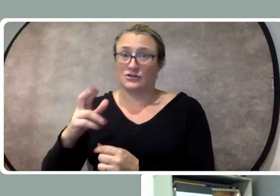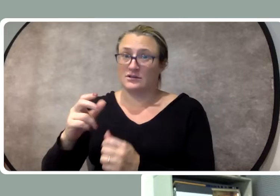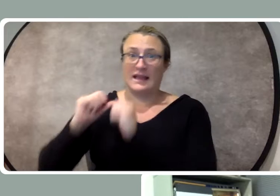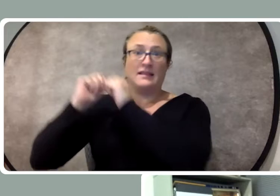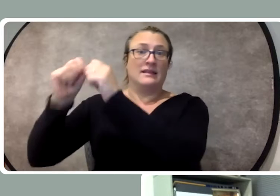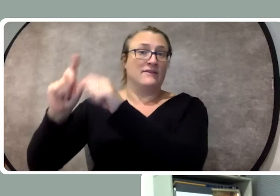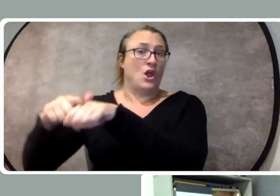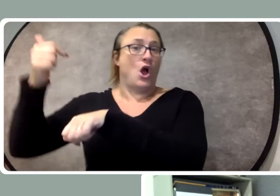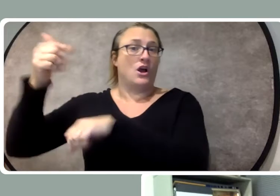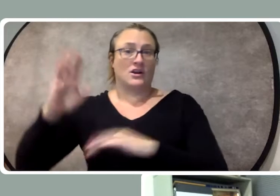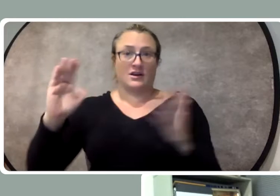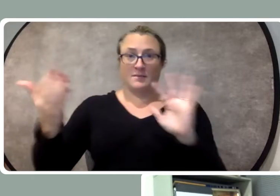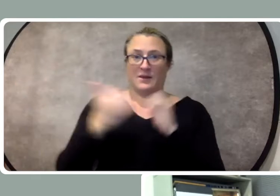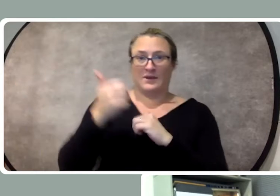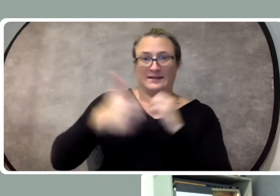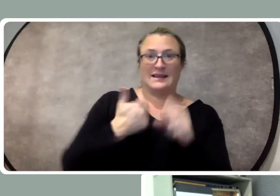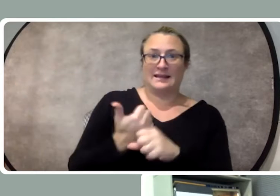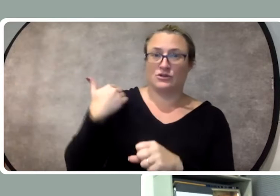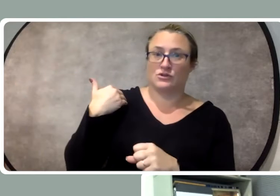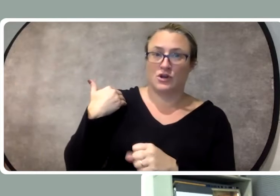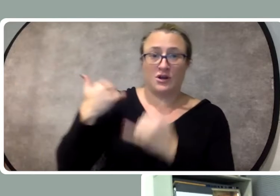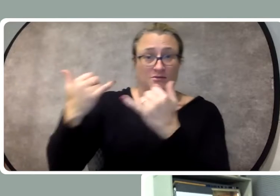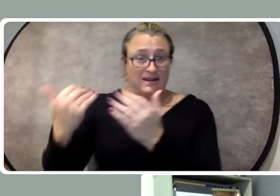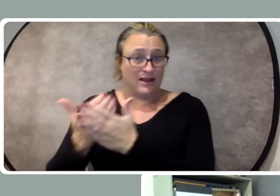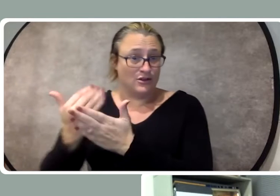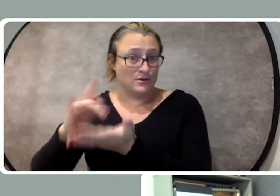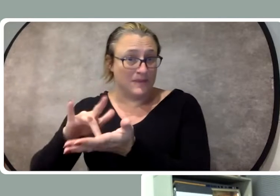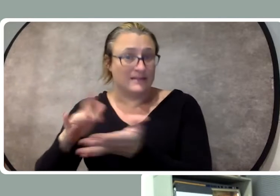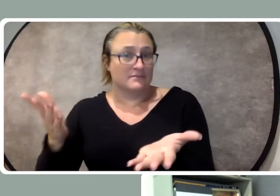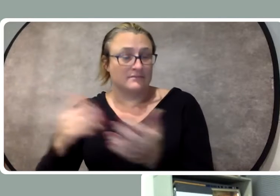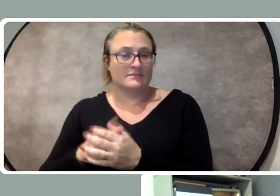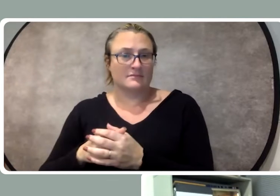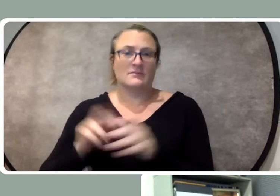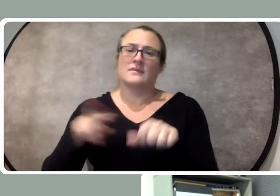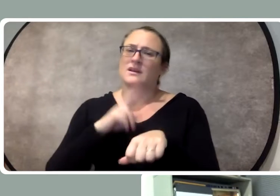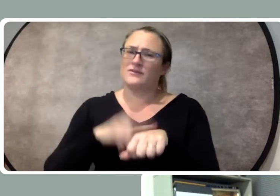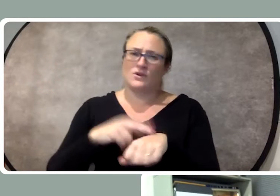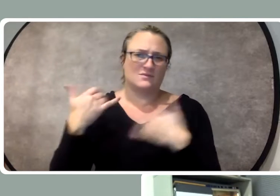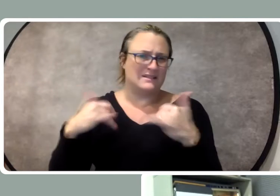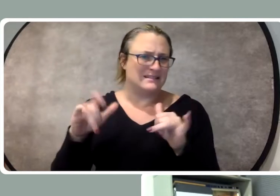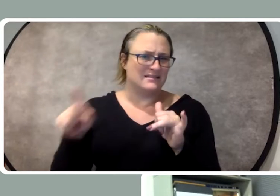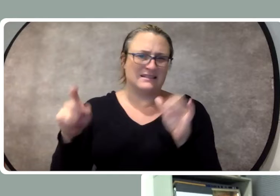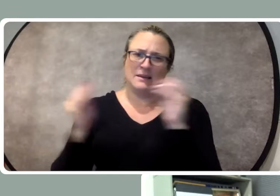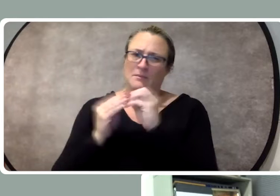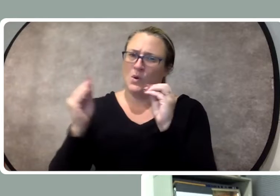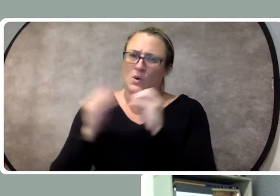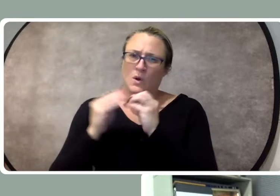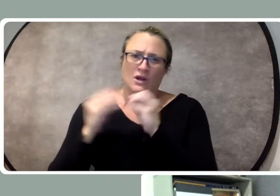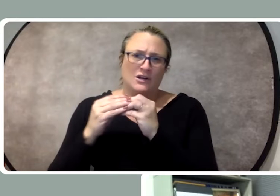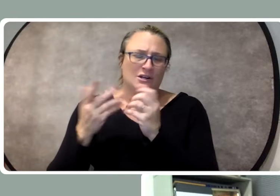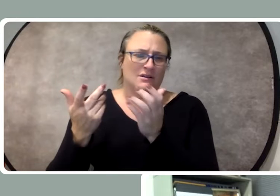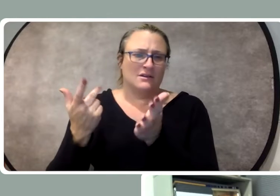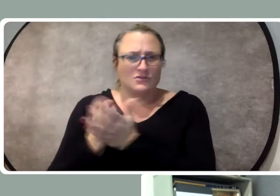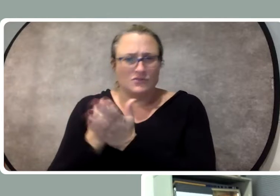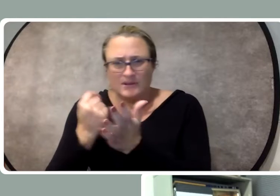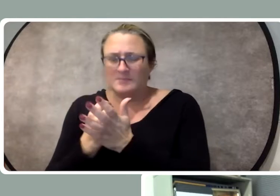before we had these new medications. Of course, we still have a long way to go in terms of, moving the